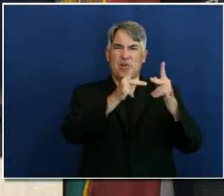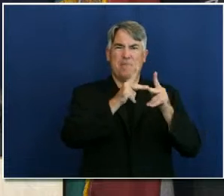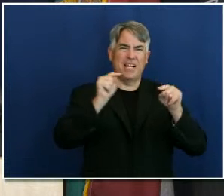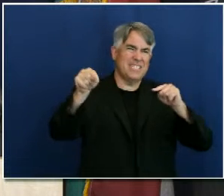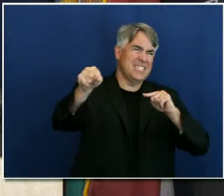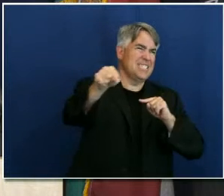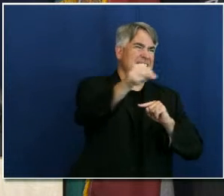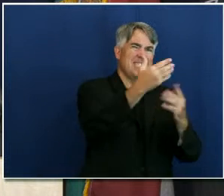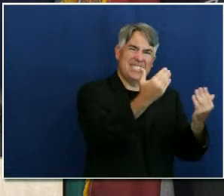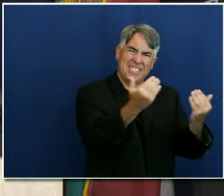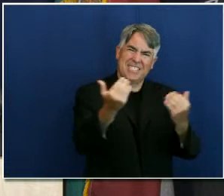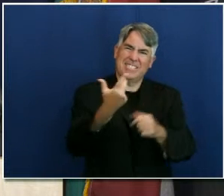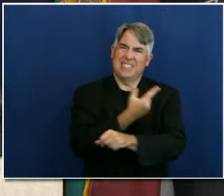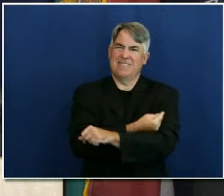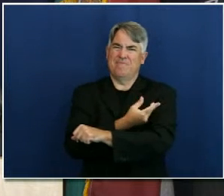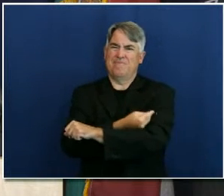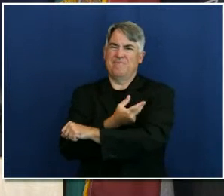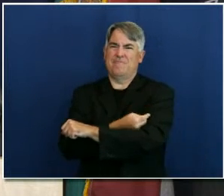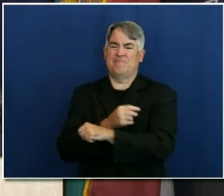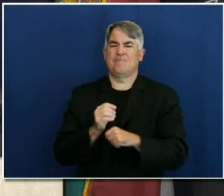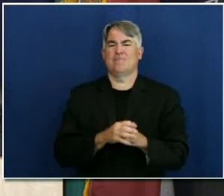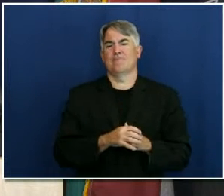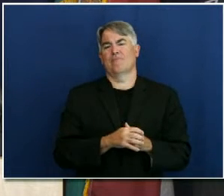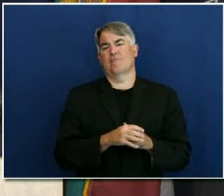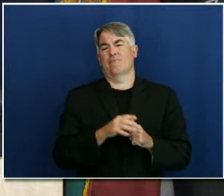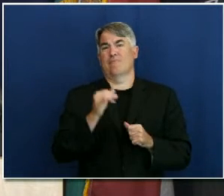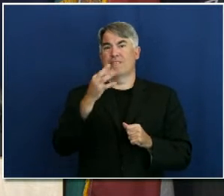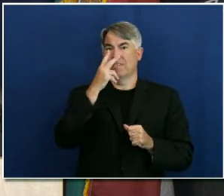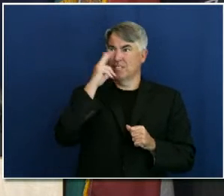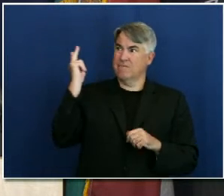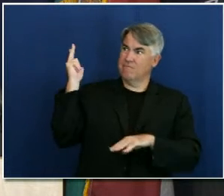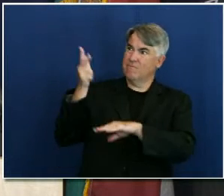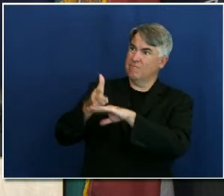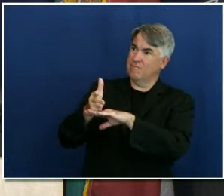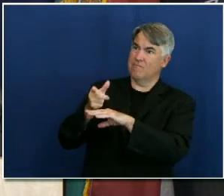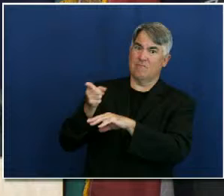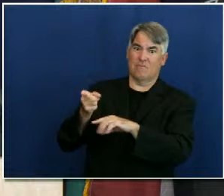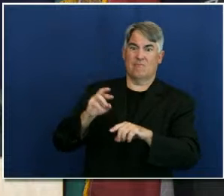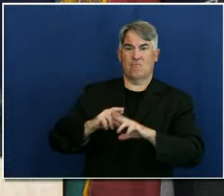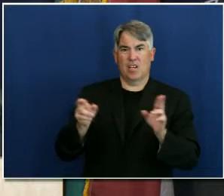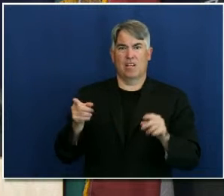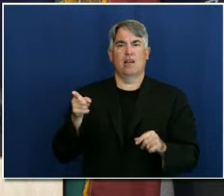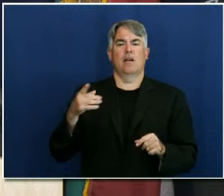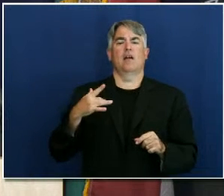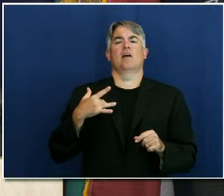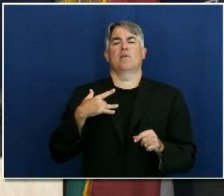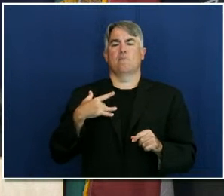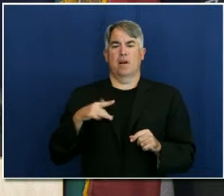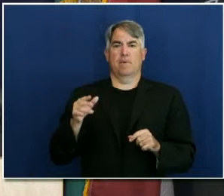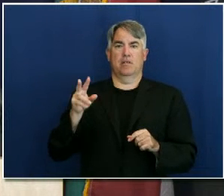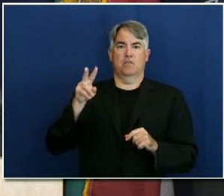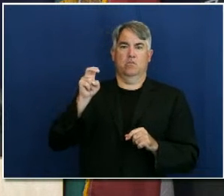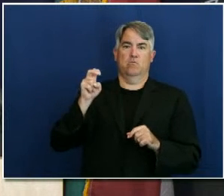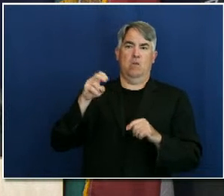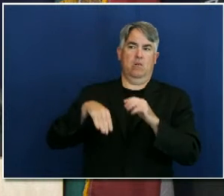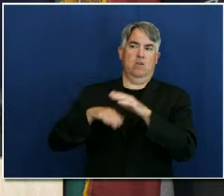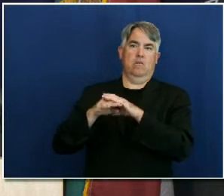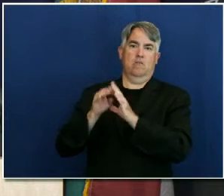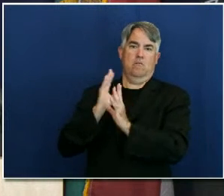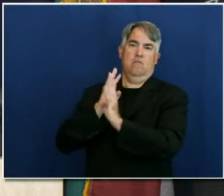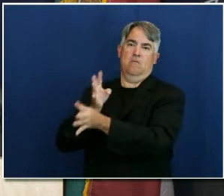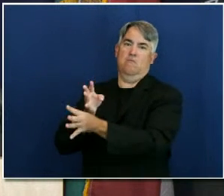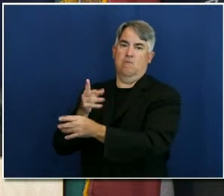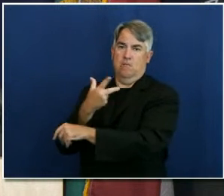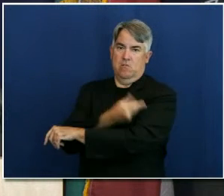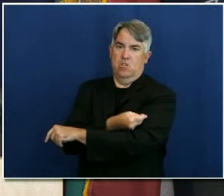seeing generally good success with those, averaging about 200 per event or location. Some of them are many